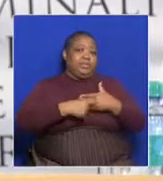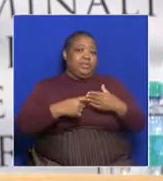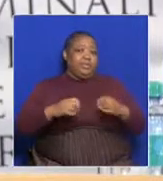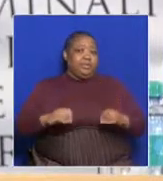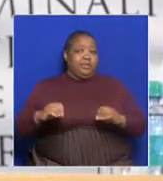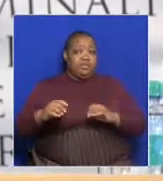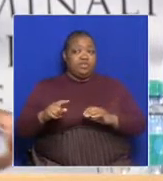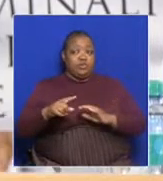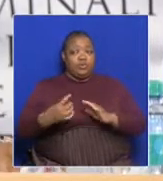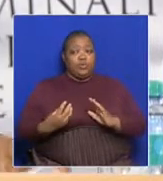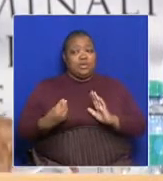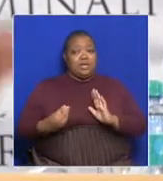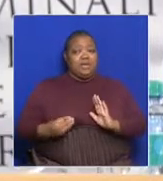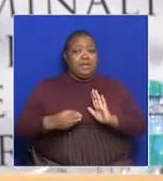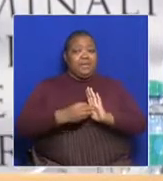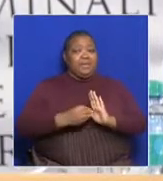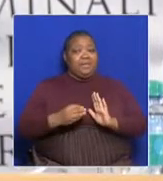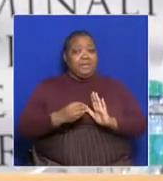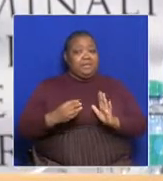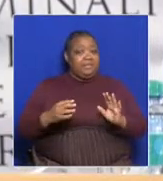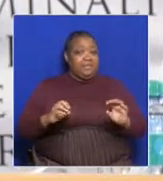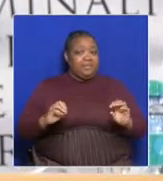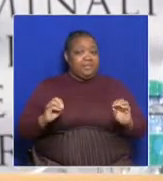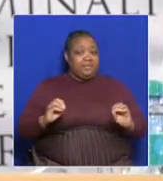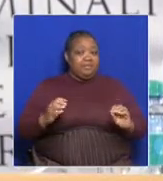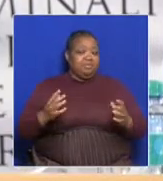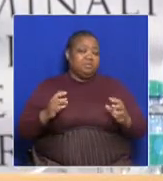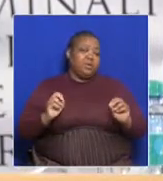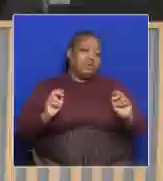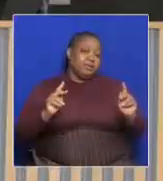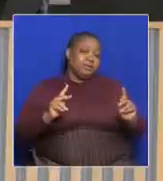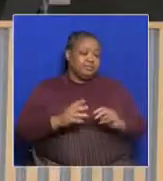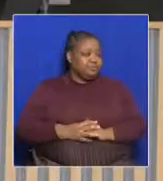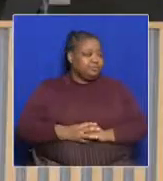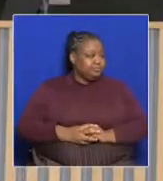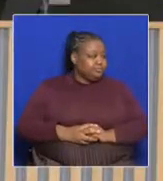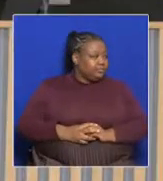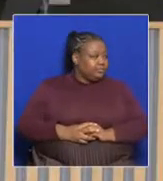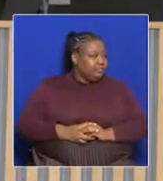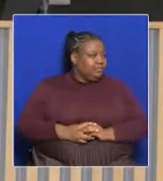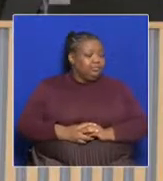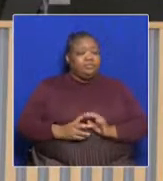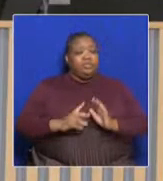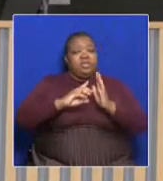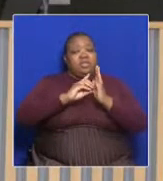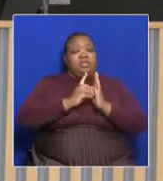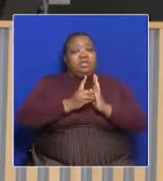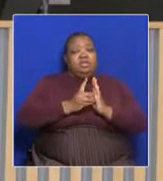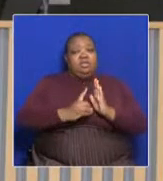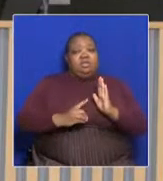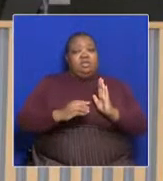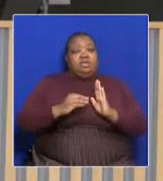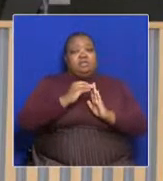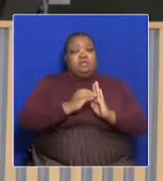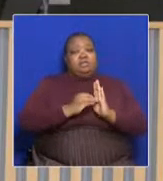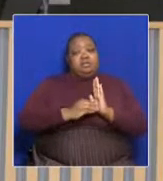seal. Okay. Yes. Okay. Do say in your diary entry that it was